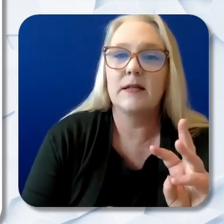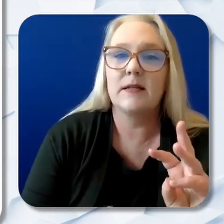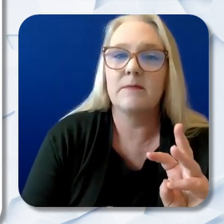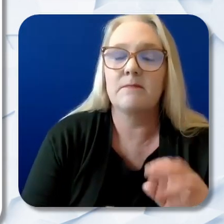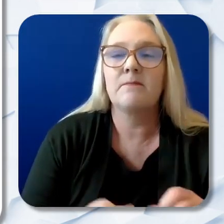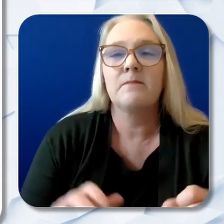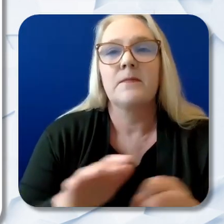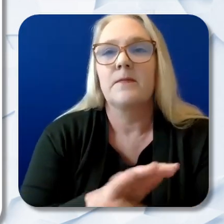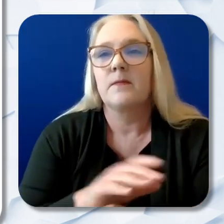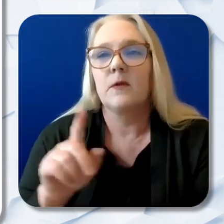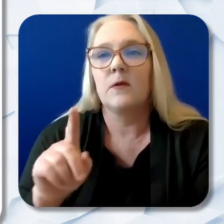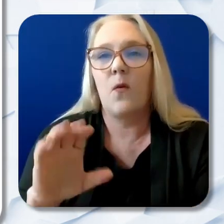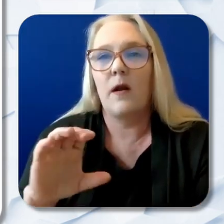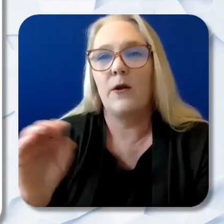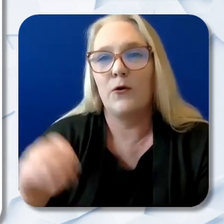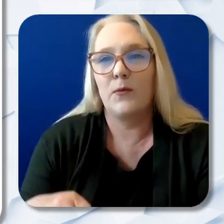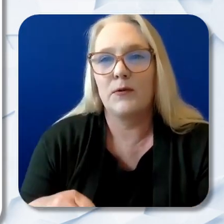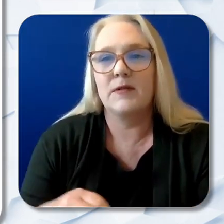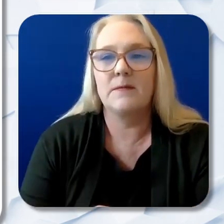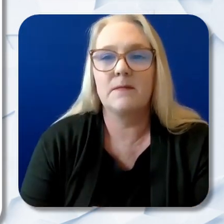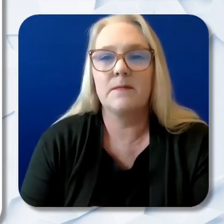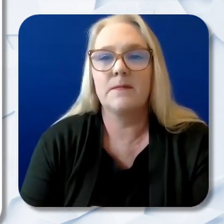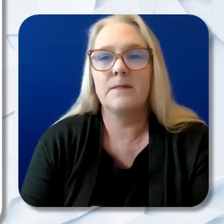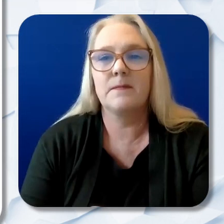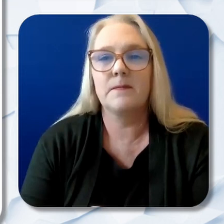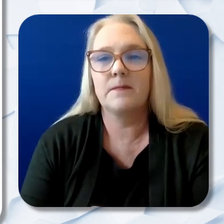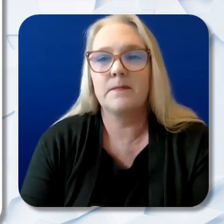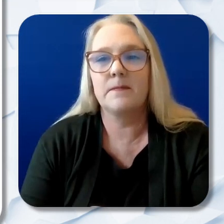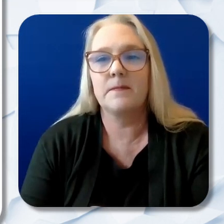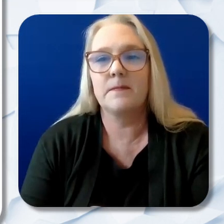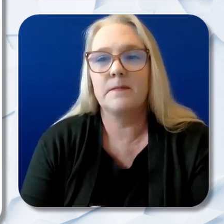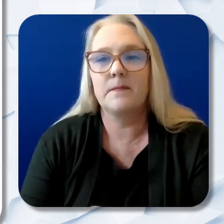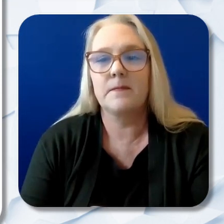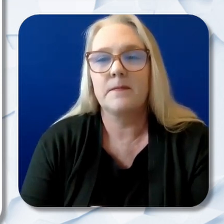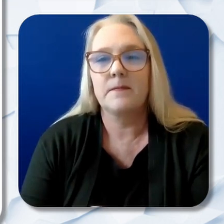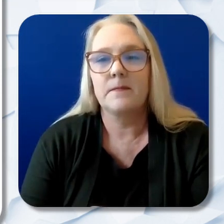year 28-29 and beyond, 100%.